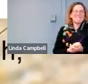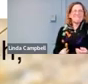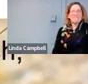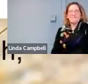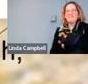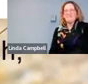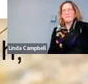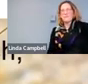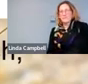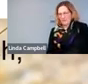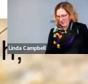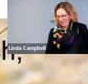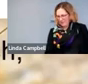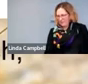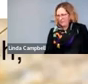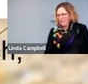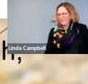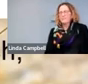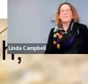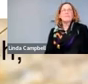But not Nova Scotia.